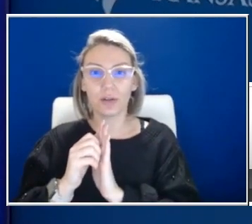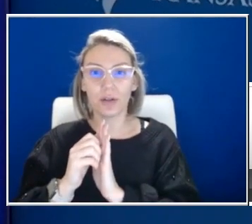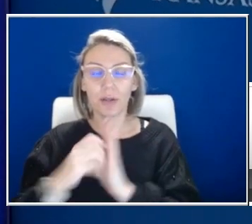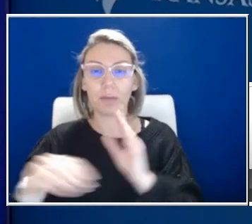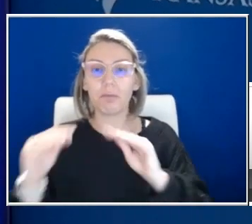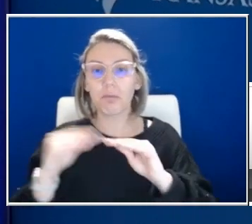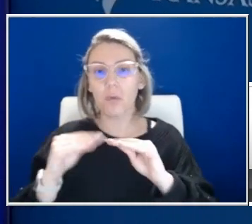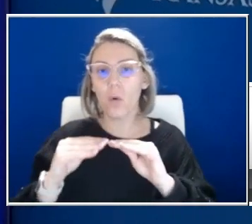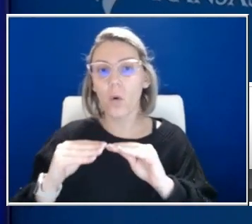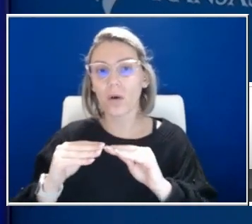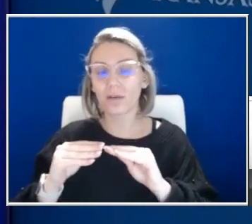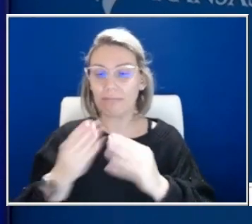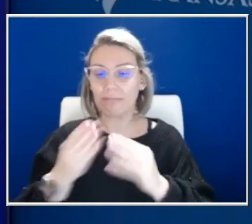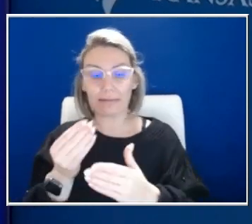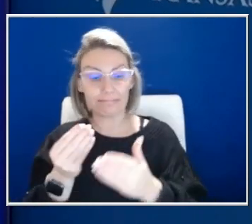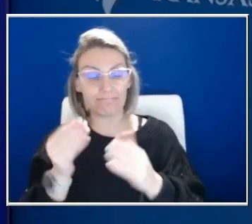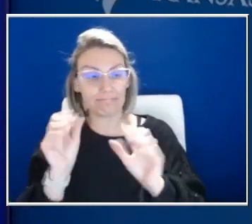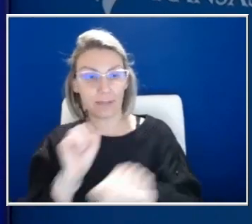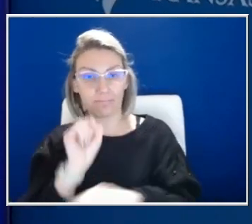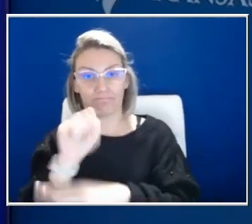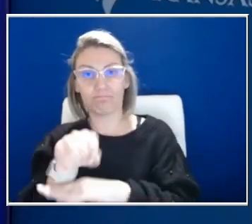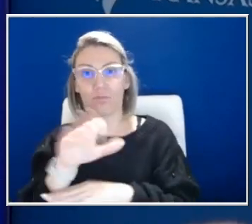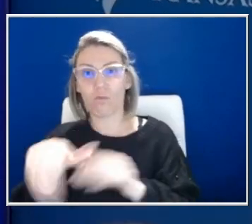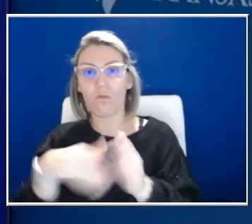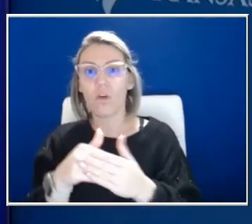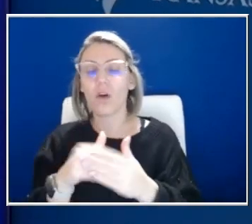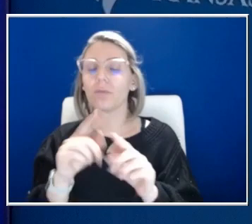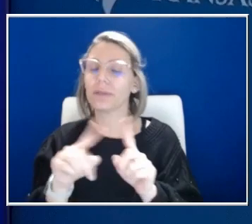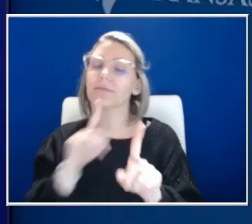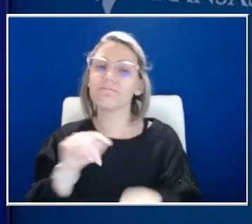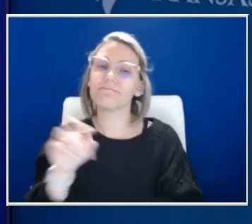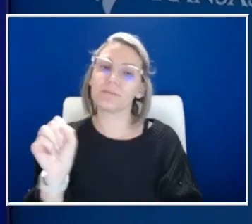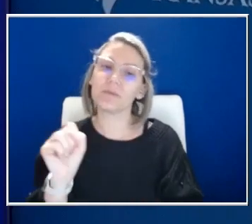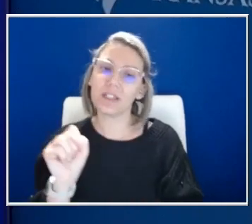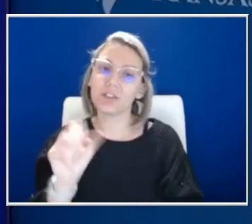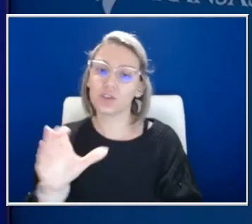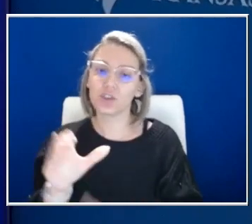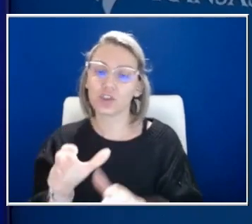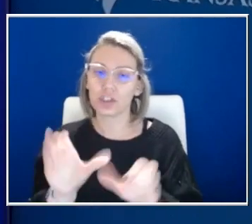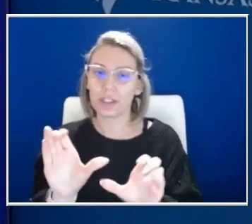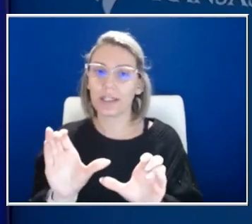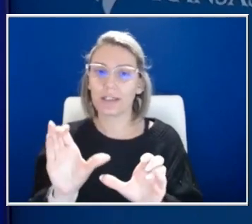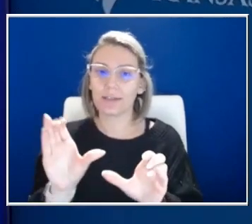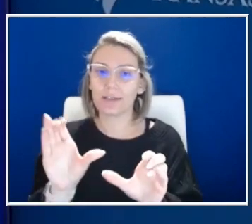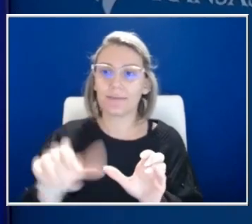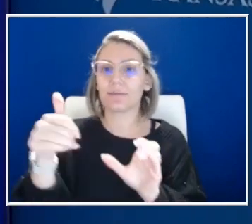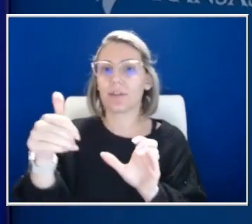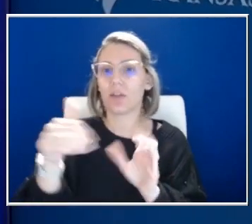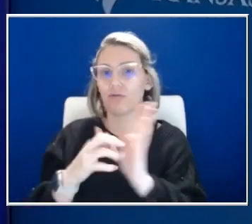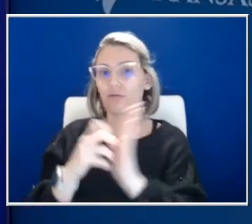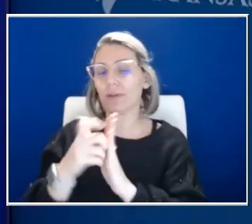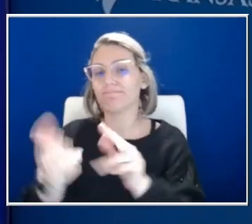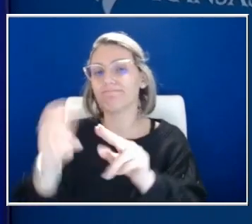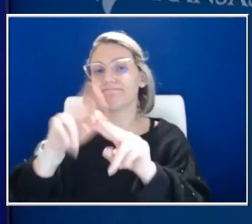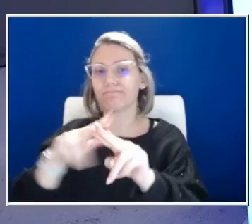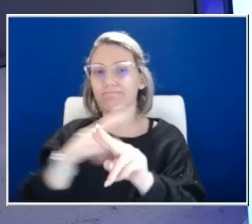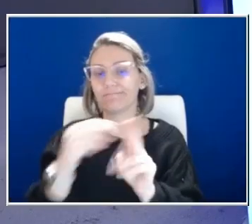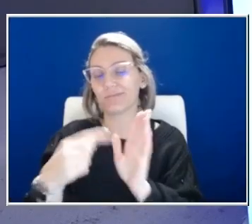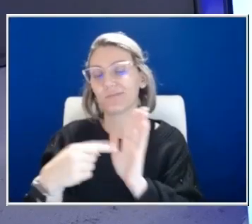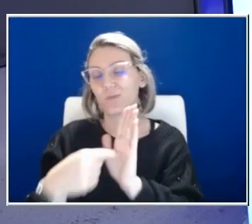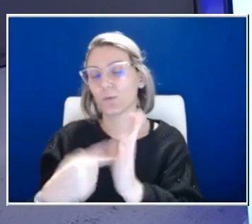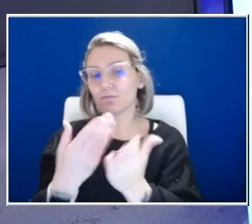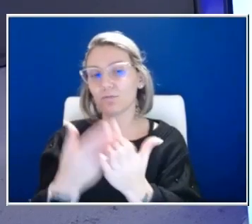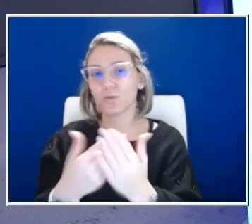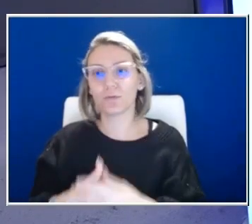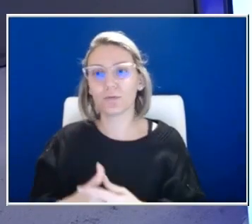they can live long lives. But the answer is yes. It does. Your chance of having another cancer does increase, and that's been shown. Yeah. Rick wants to know